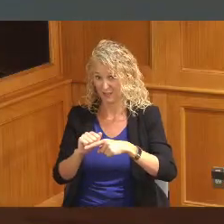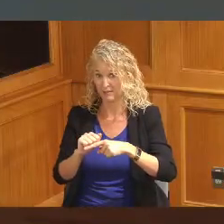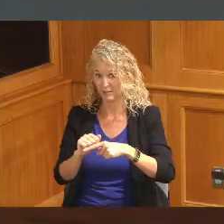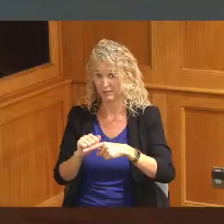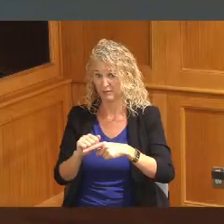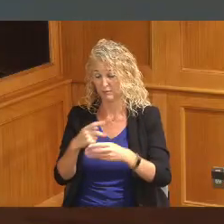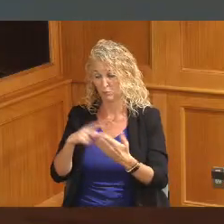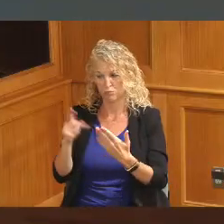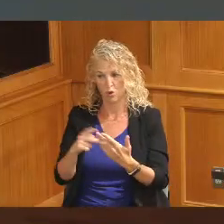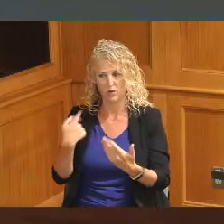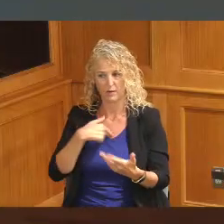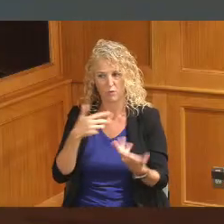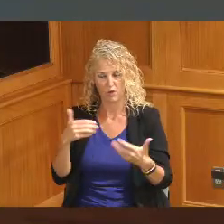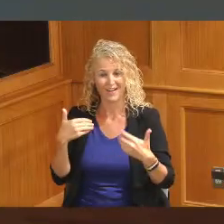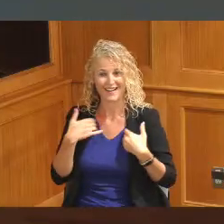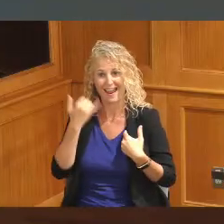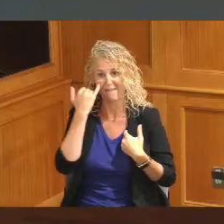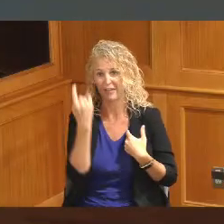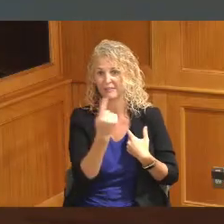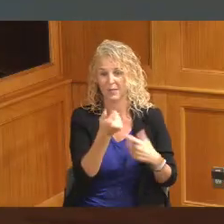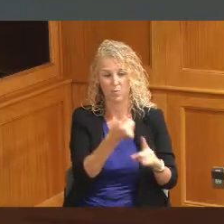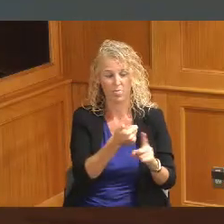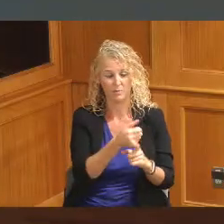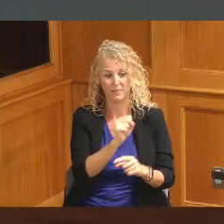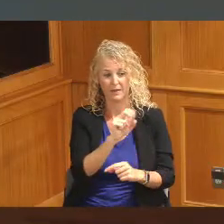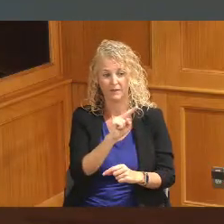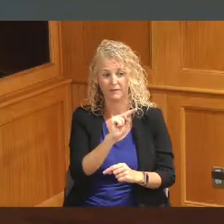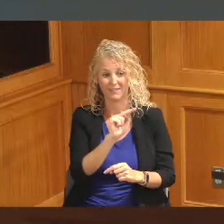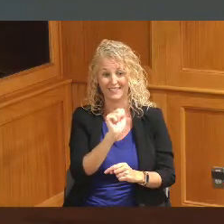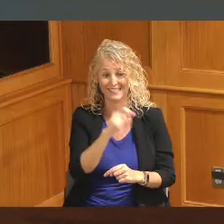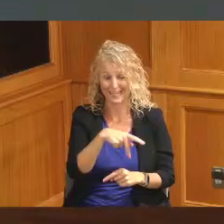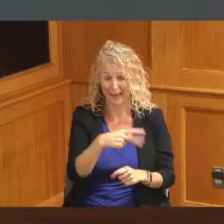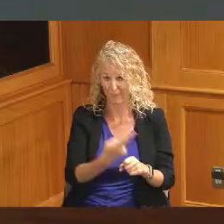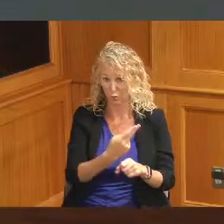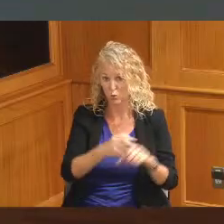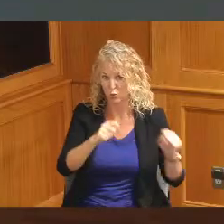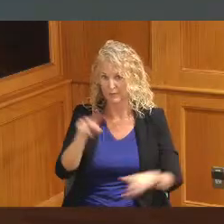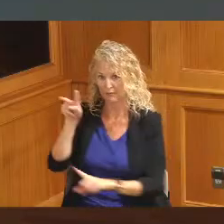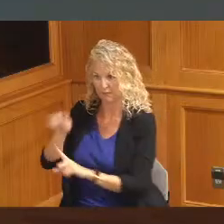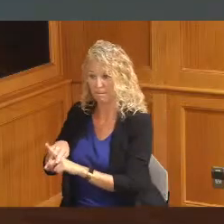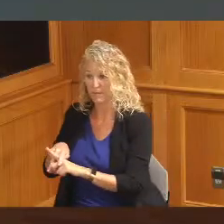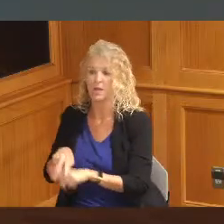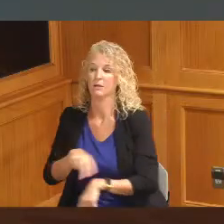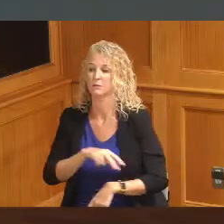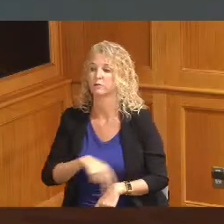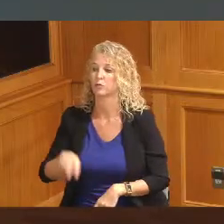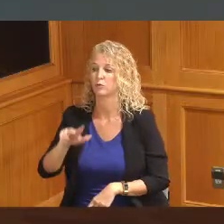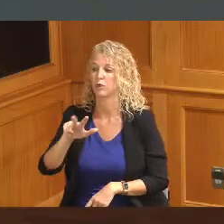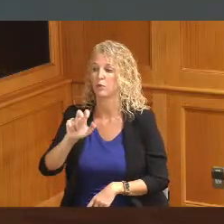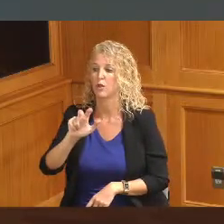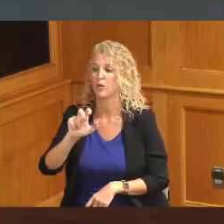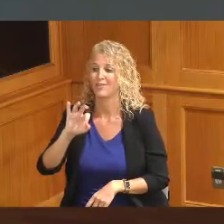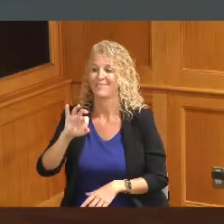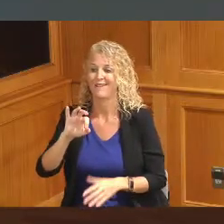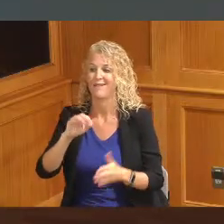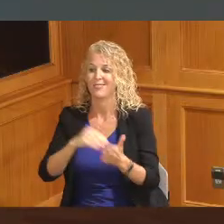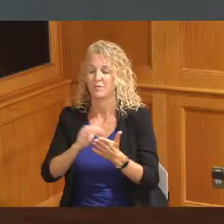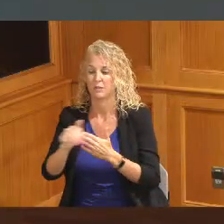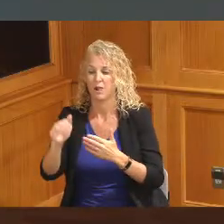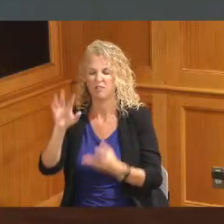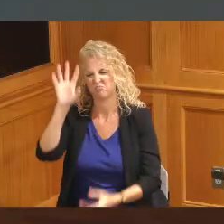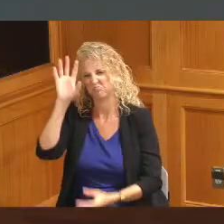have for SNAP consumers at $339,600. All of those JFS items total